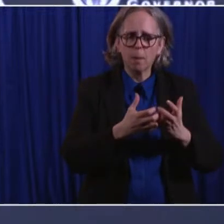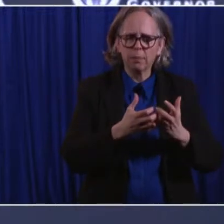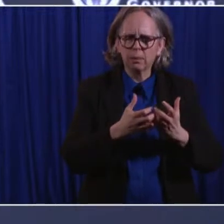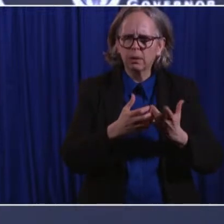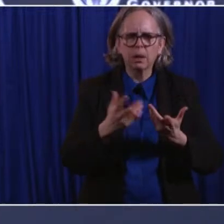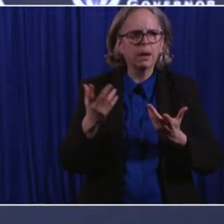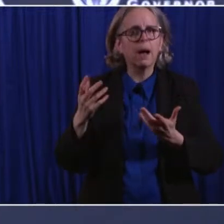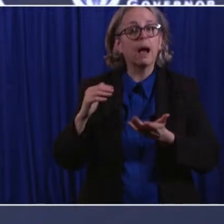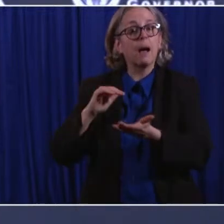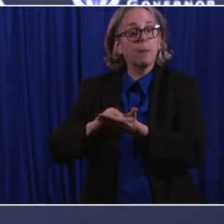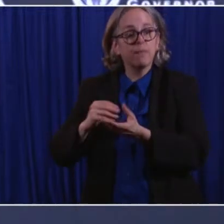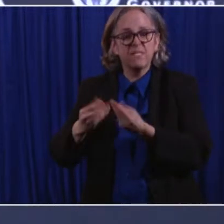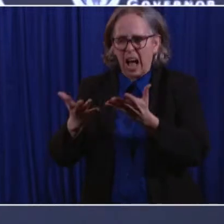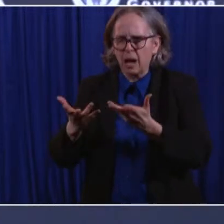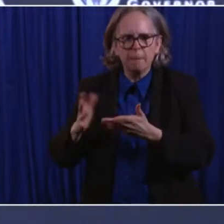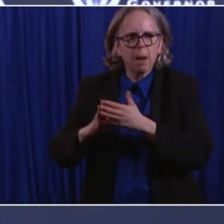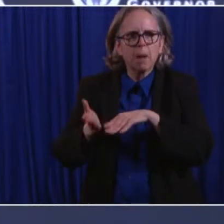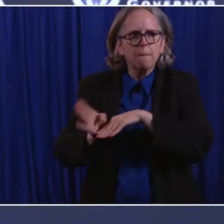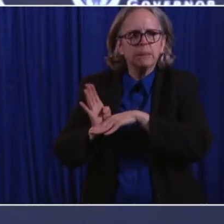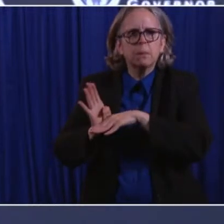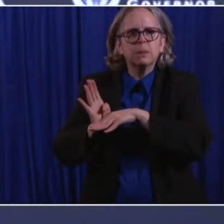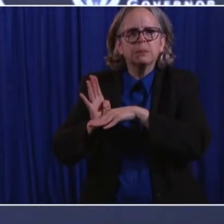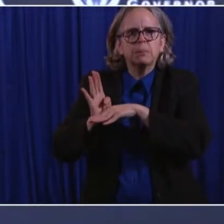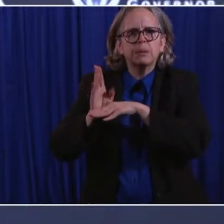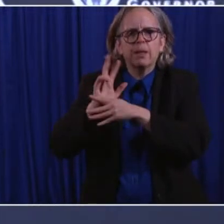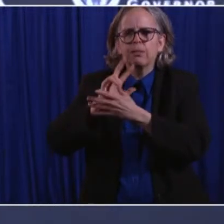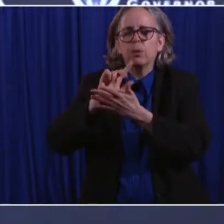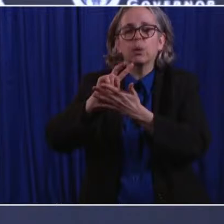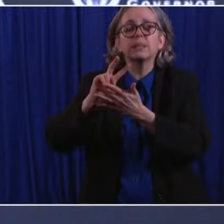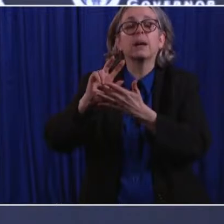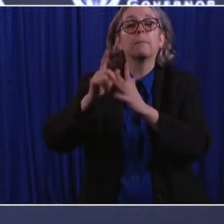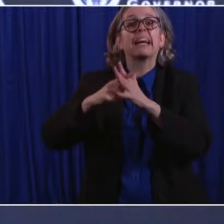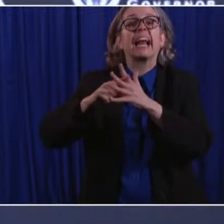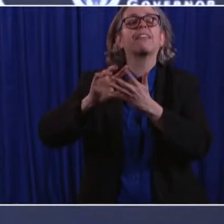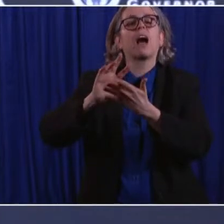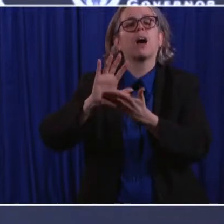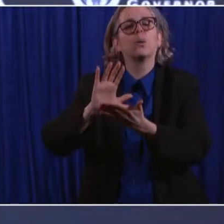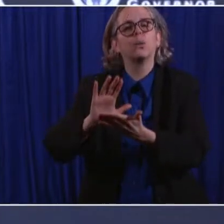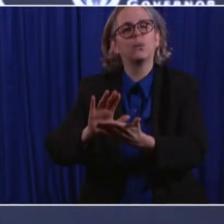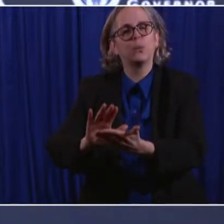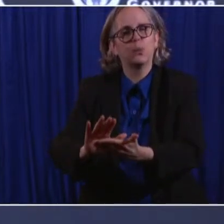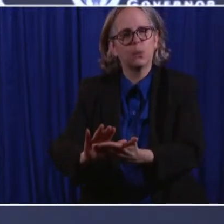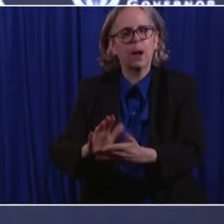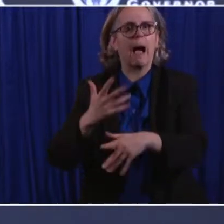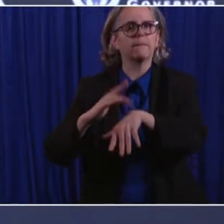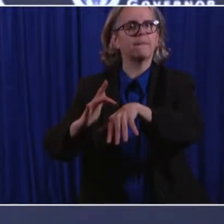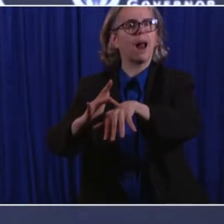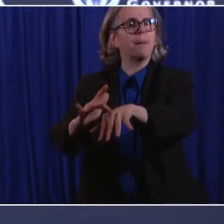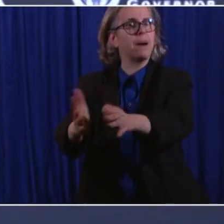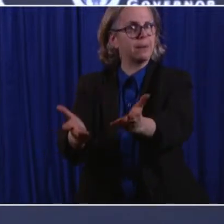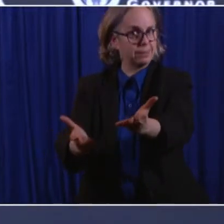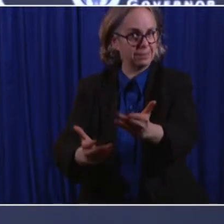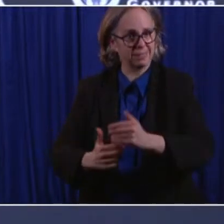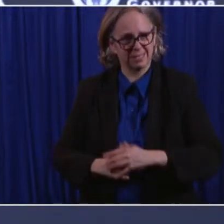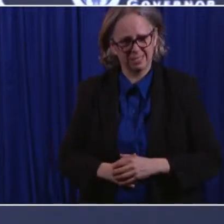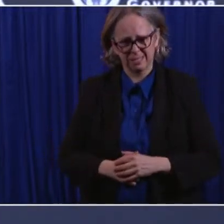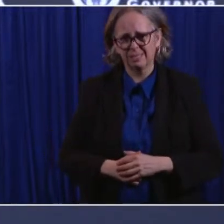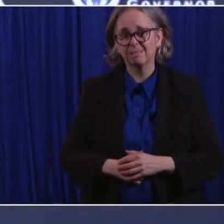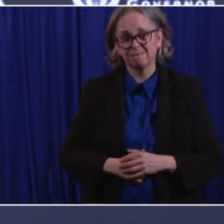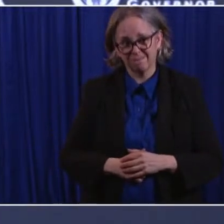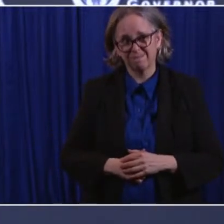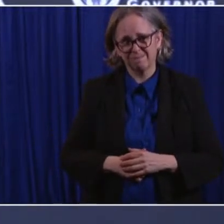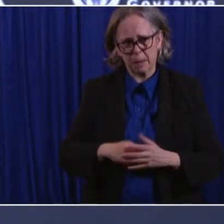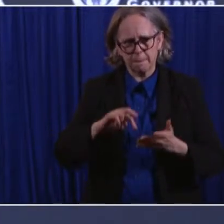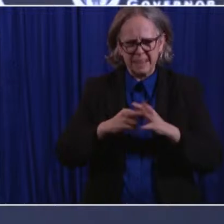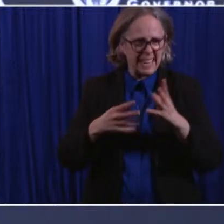on the 3rd week, it starts dropping off. And, the demand is starting to get satisfied after a couple weeks, and then